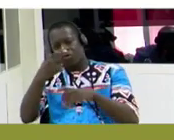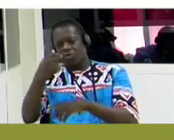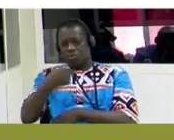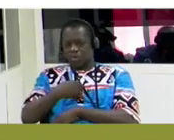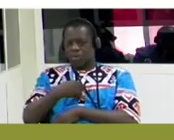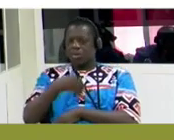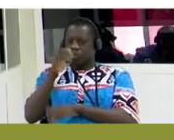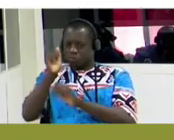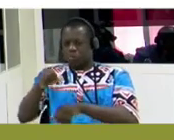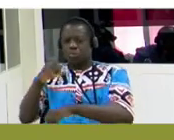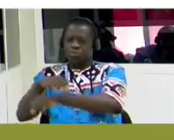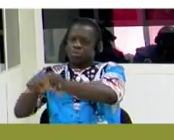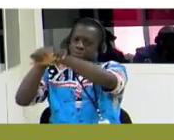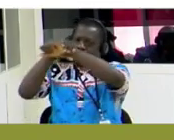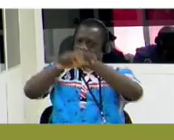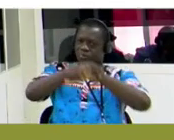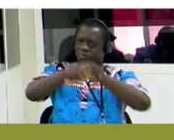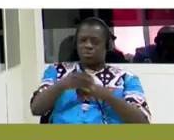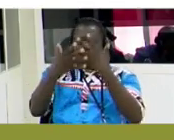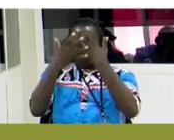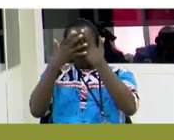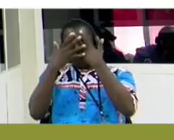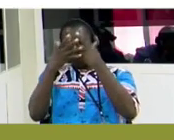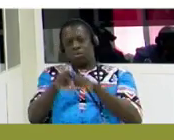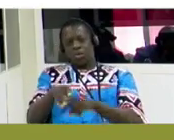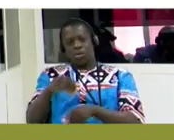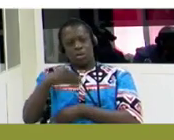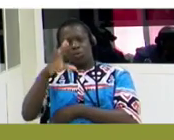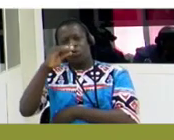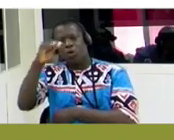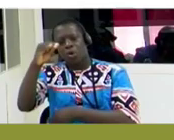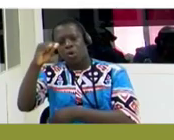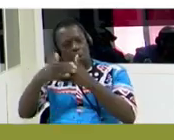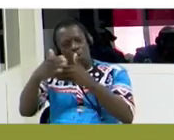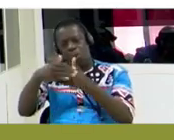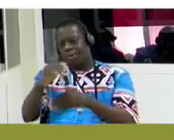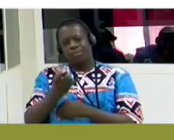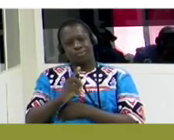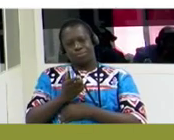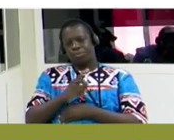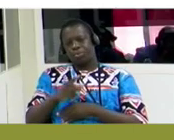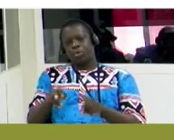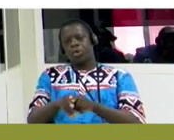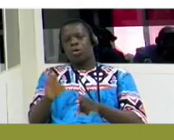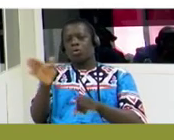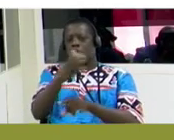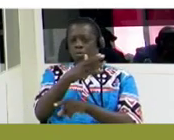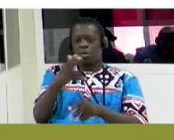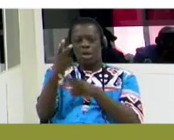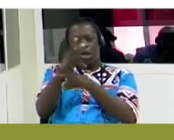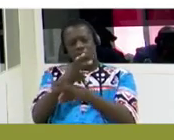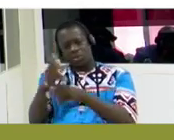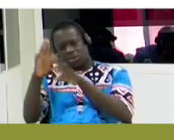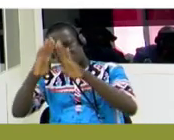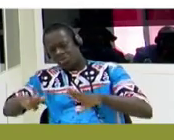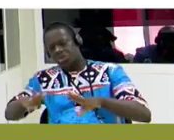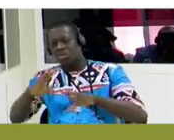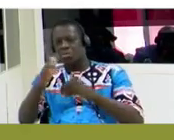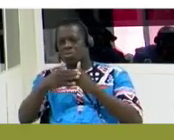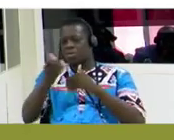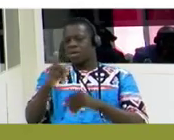was why I don't talk too much. I don't go to gatherings. I just take my time.